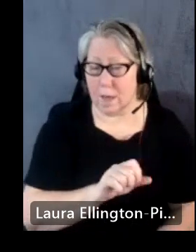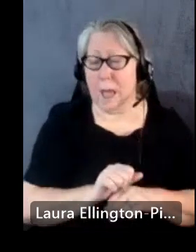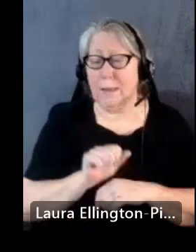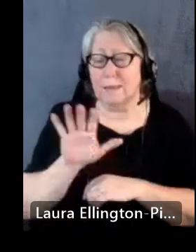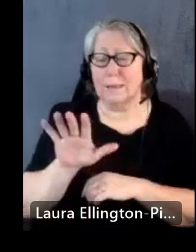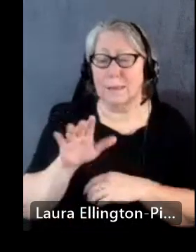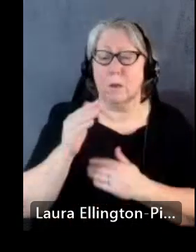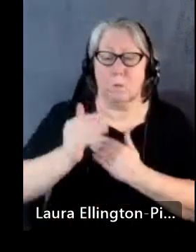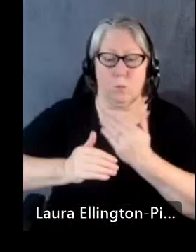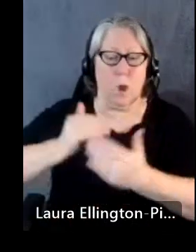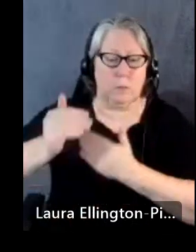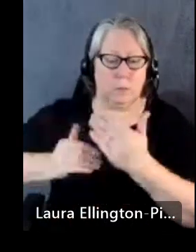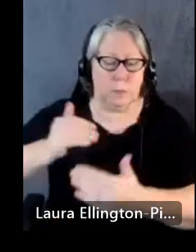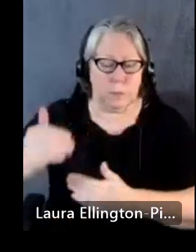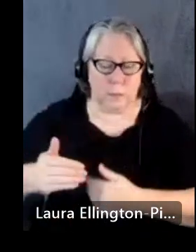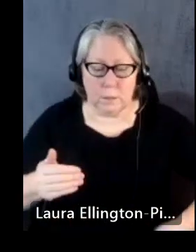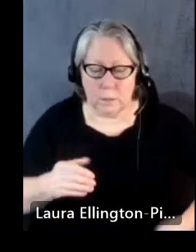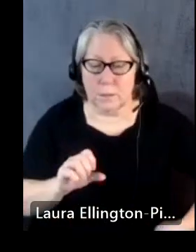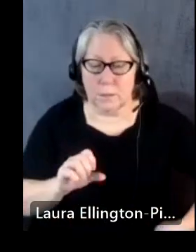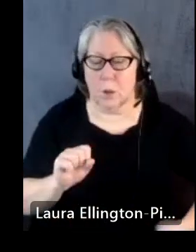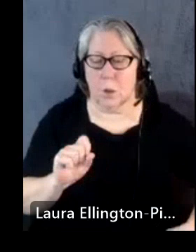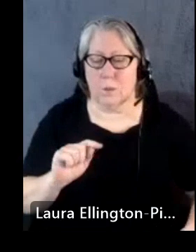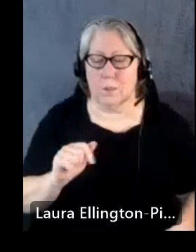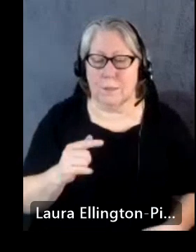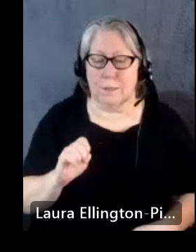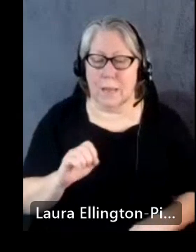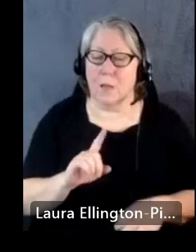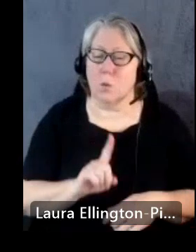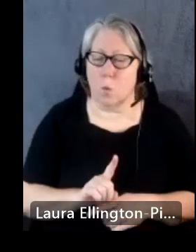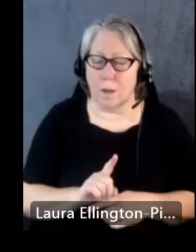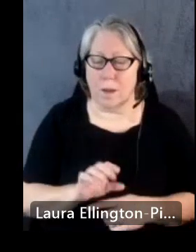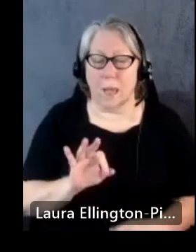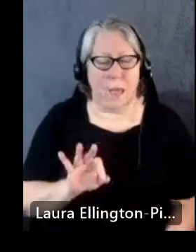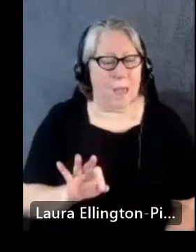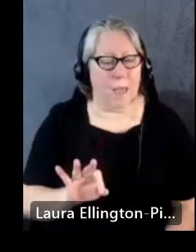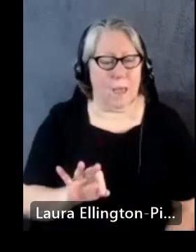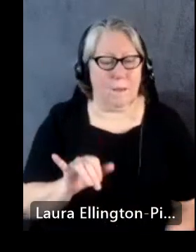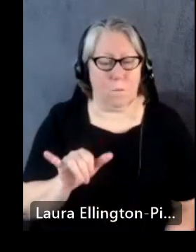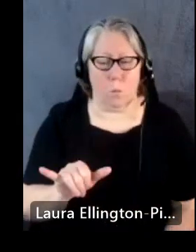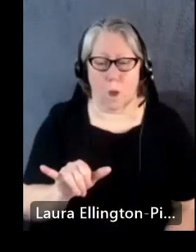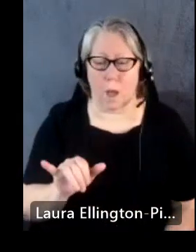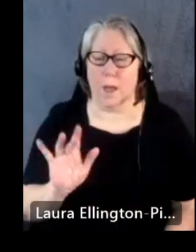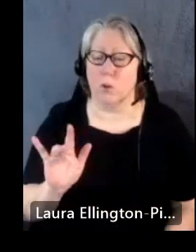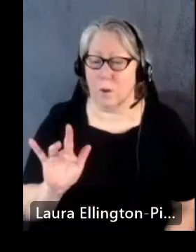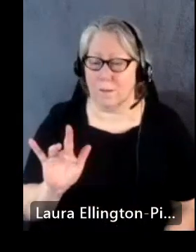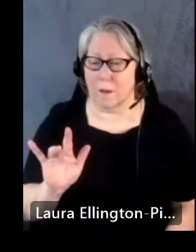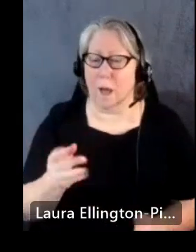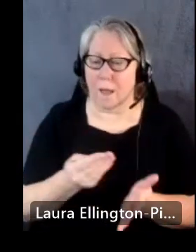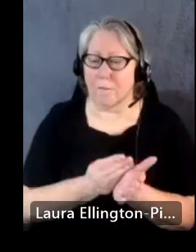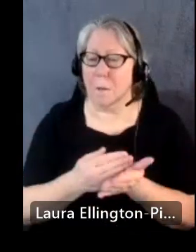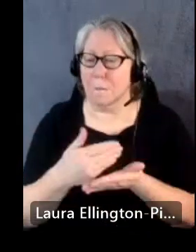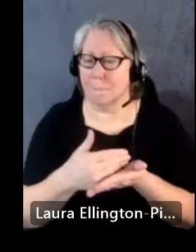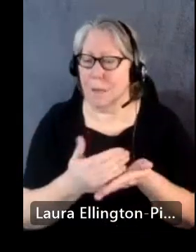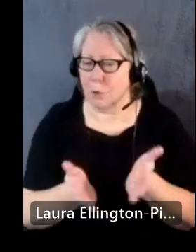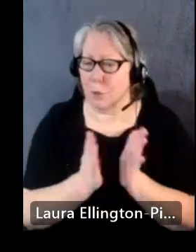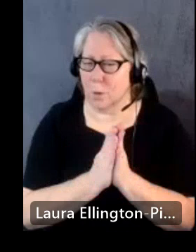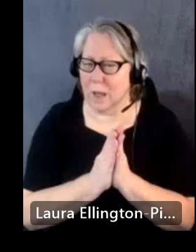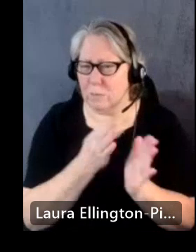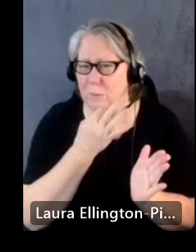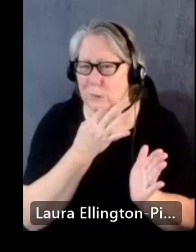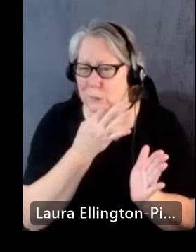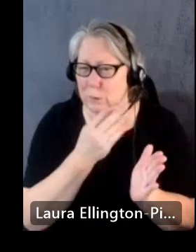that's really when we start the FY25 budget request here in a couple weeks. Your initial forms are going to be